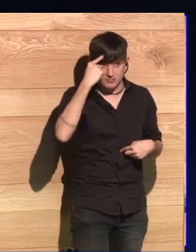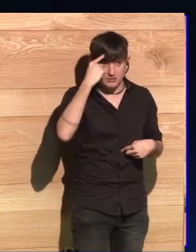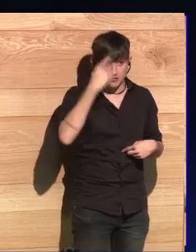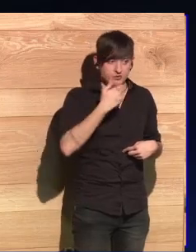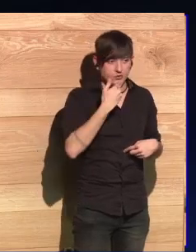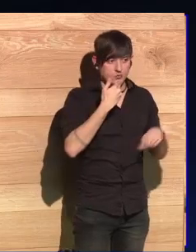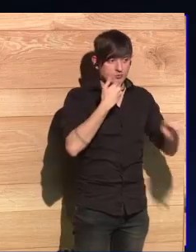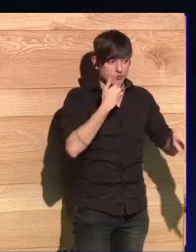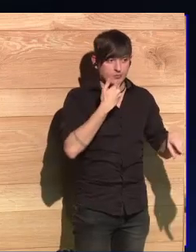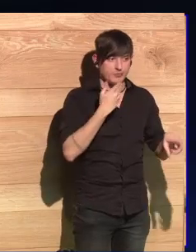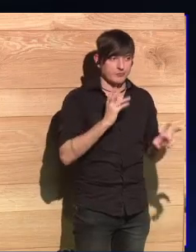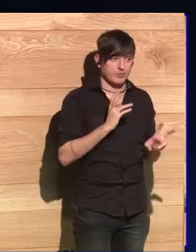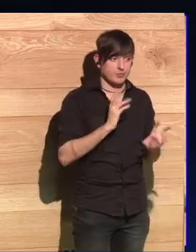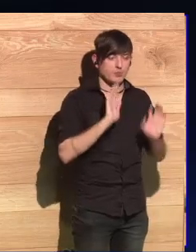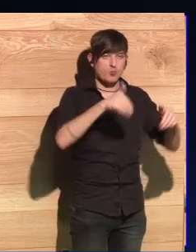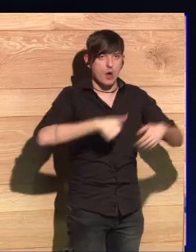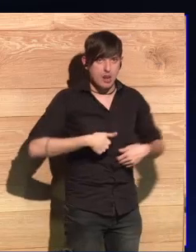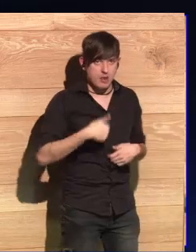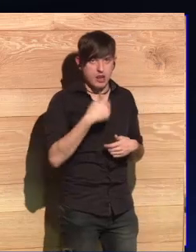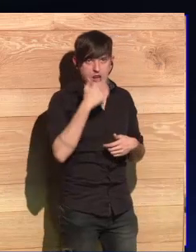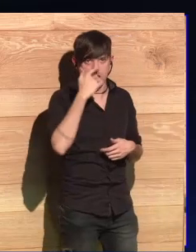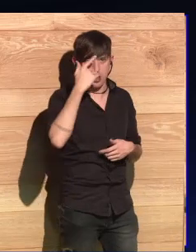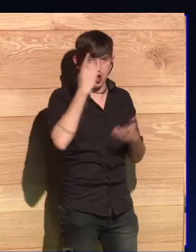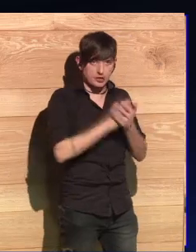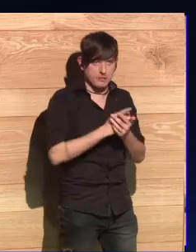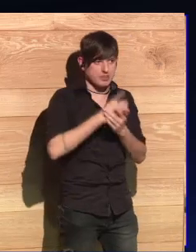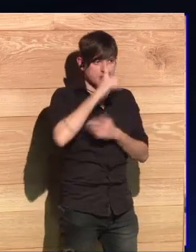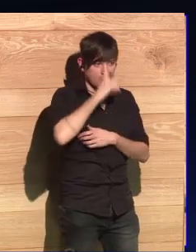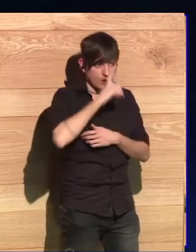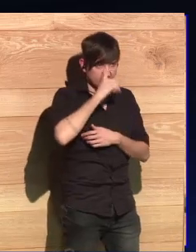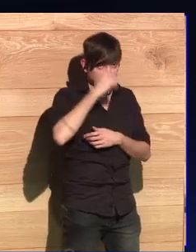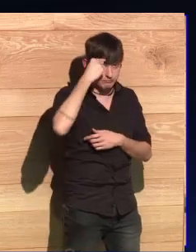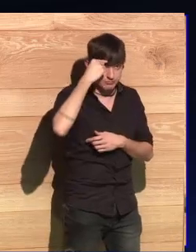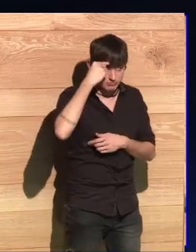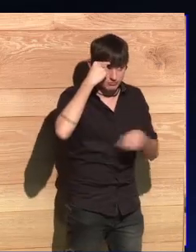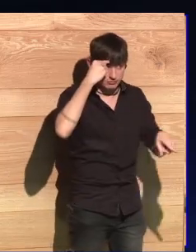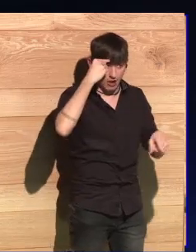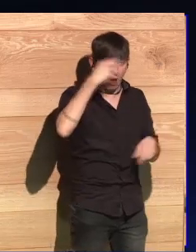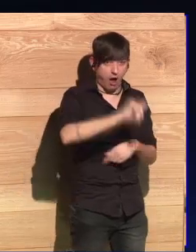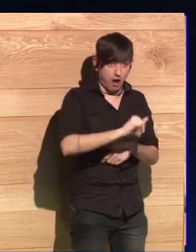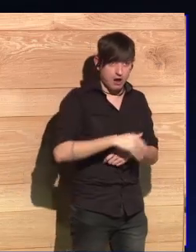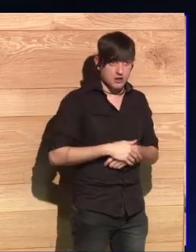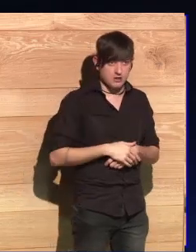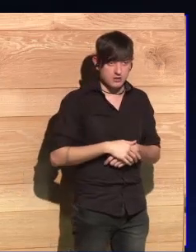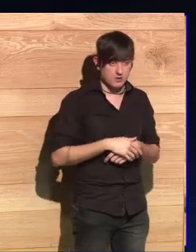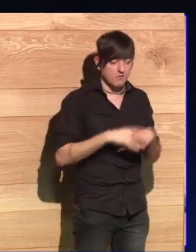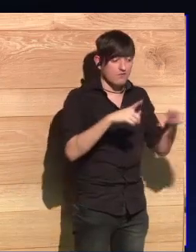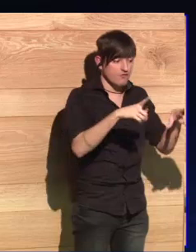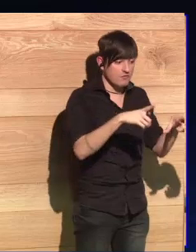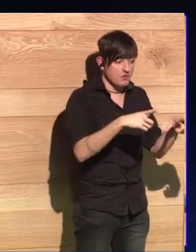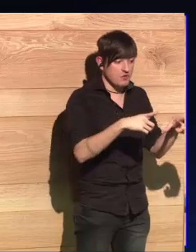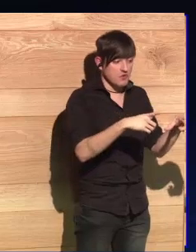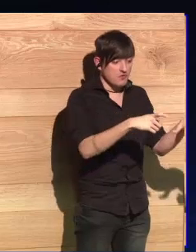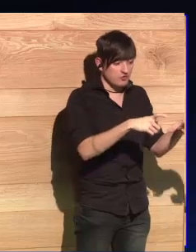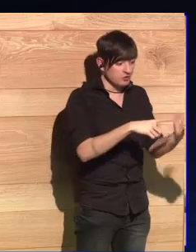images, and with every image I see, my life comes back to me, and a cascade